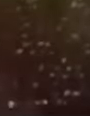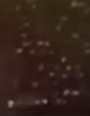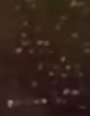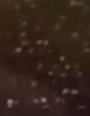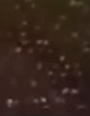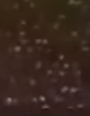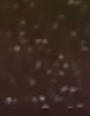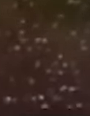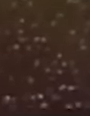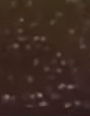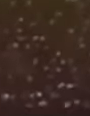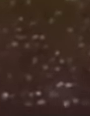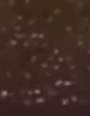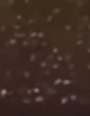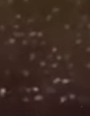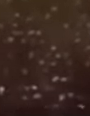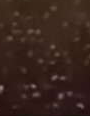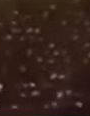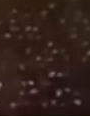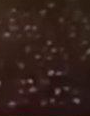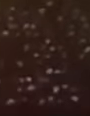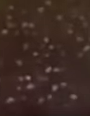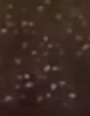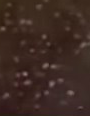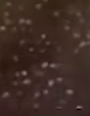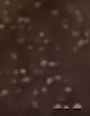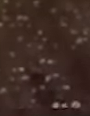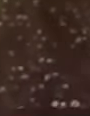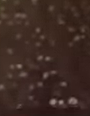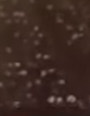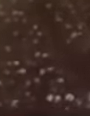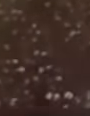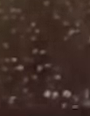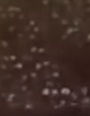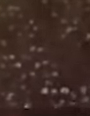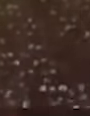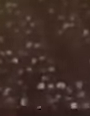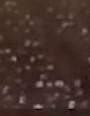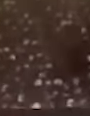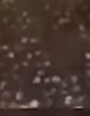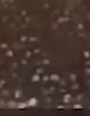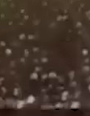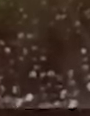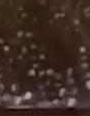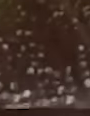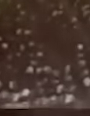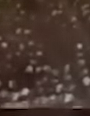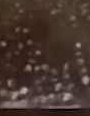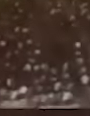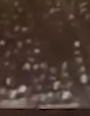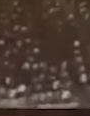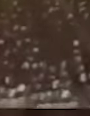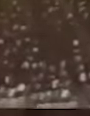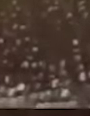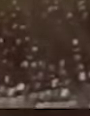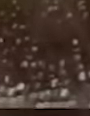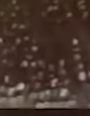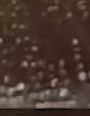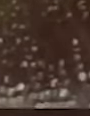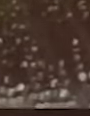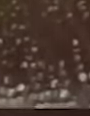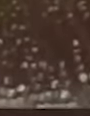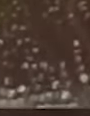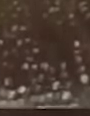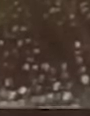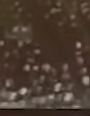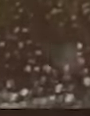We'll be seated shortly. I'm just flowing as the Spirit of God. Remember, you came here with hunger.